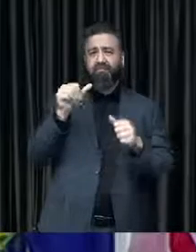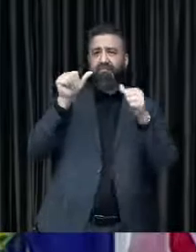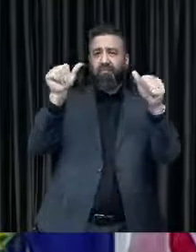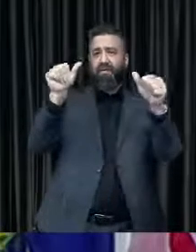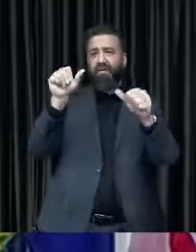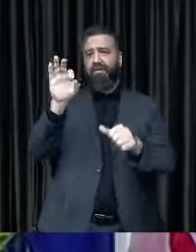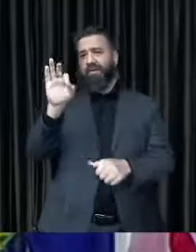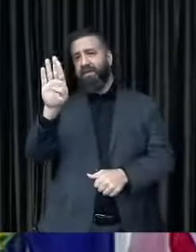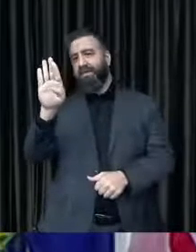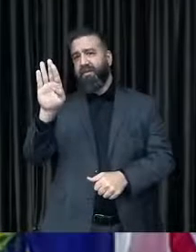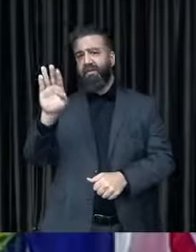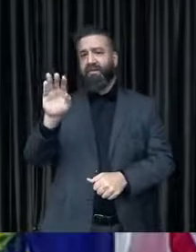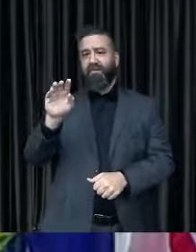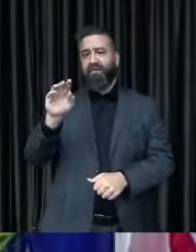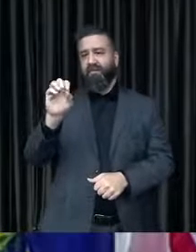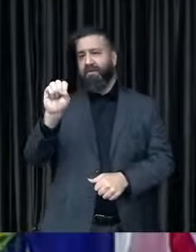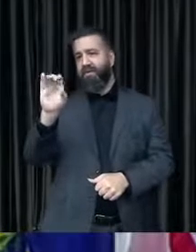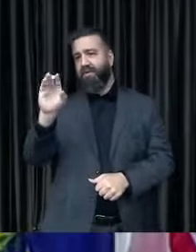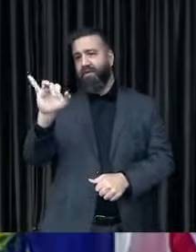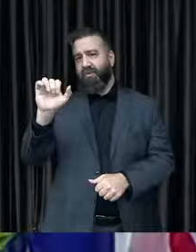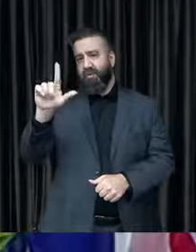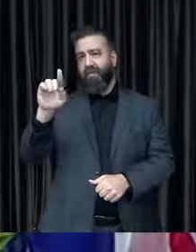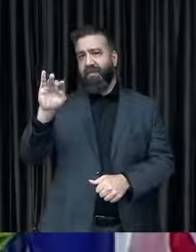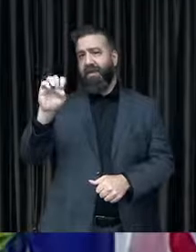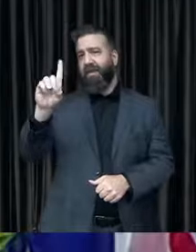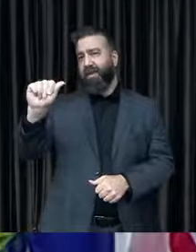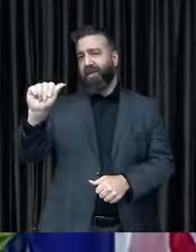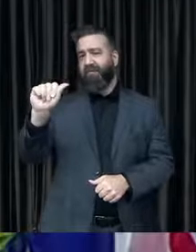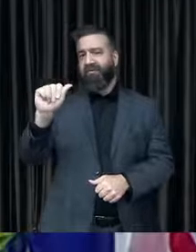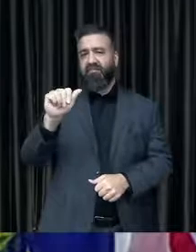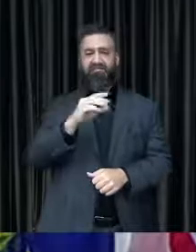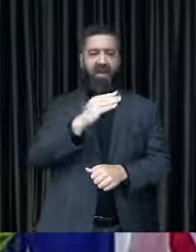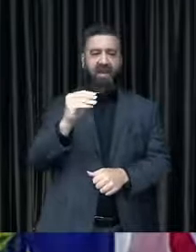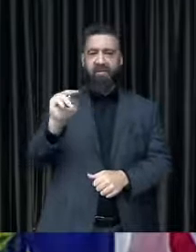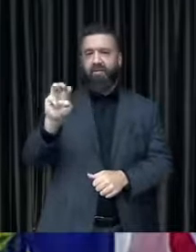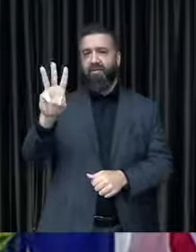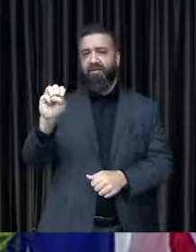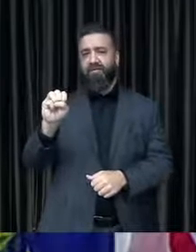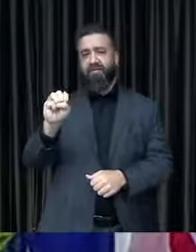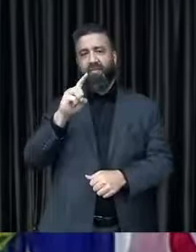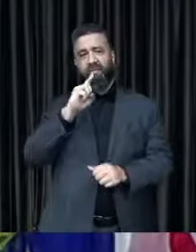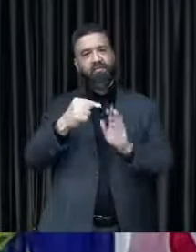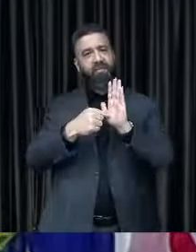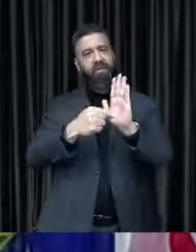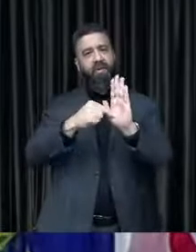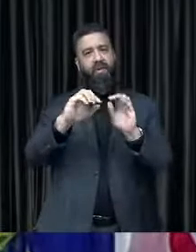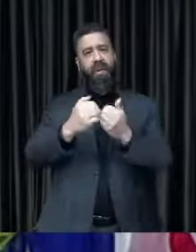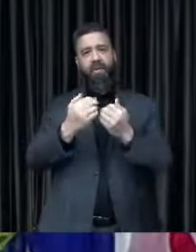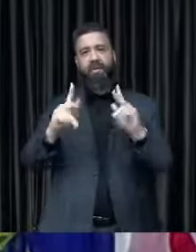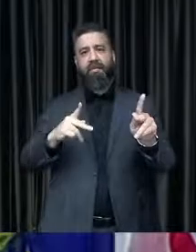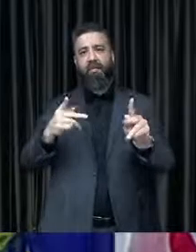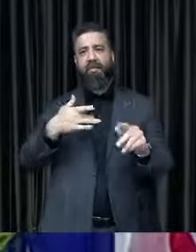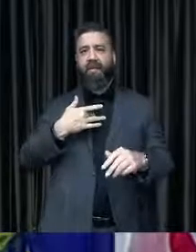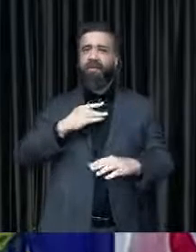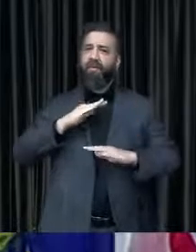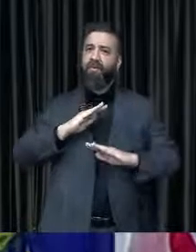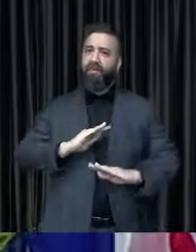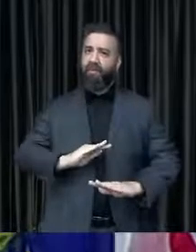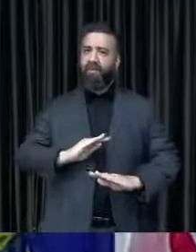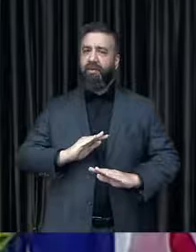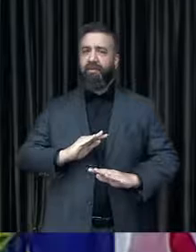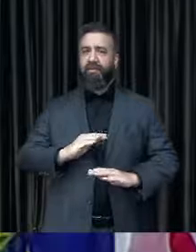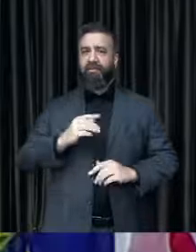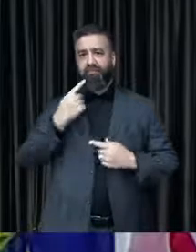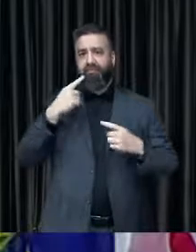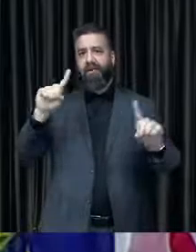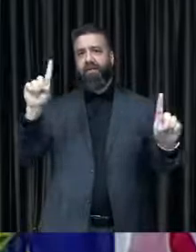sites highlight the hope and relief so many are feeling after such a challenging 2020. Yesterday, the Department